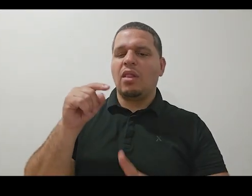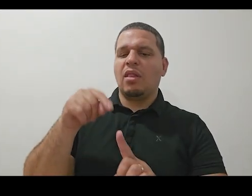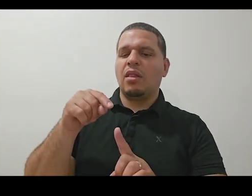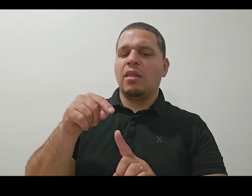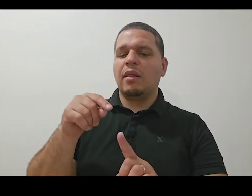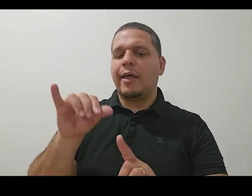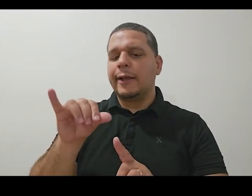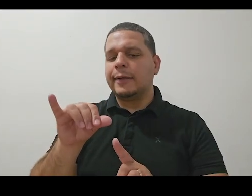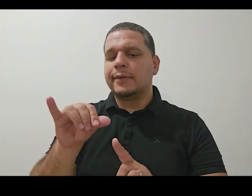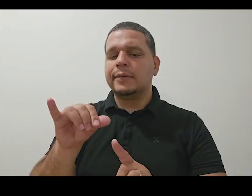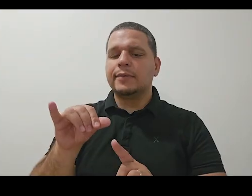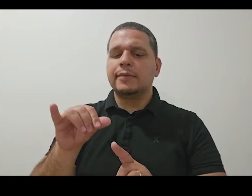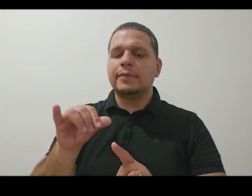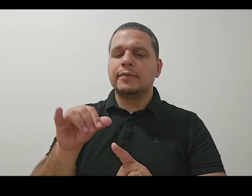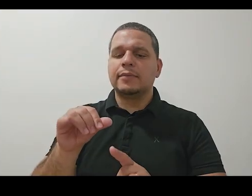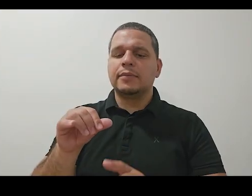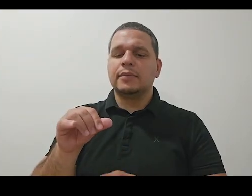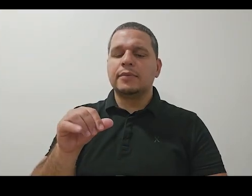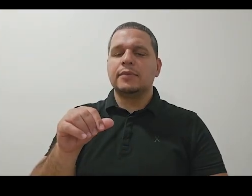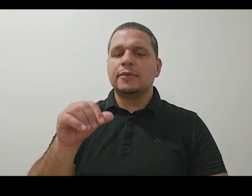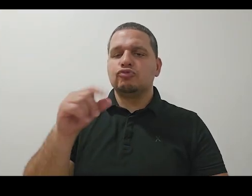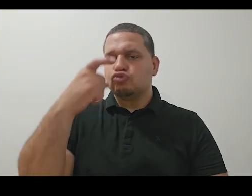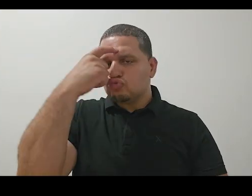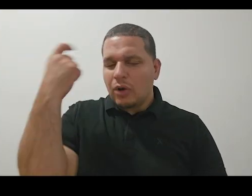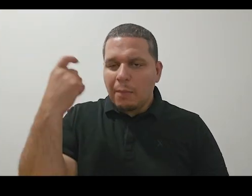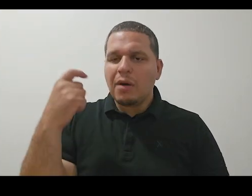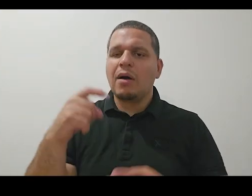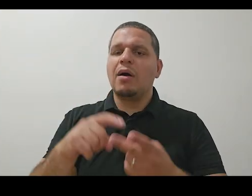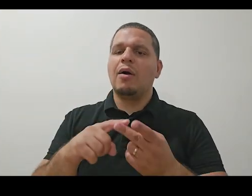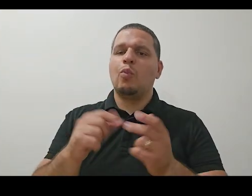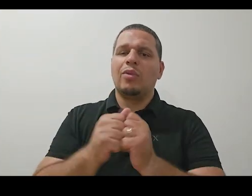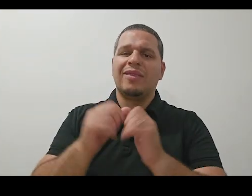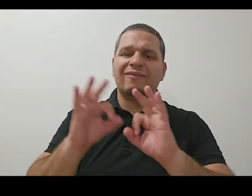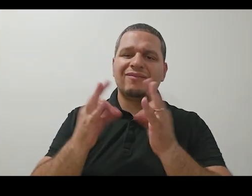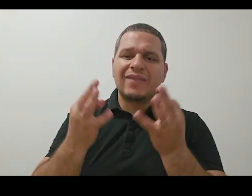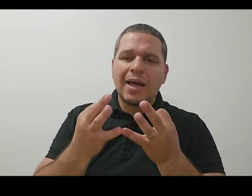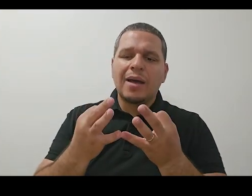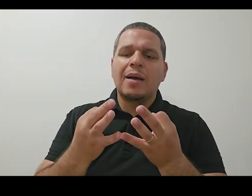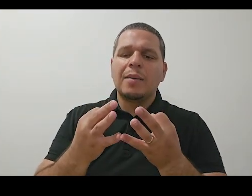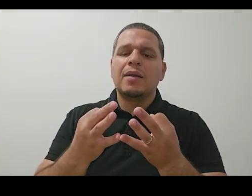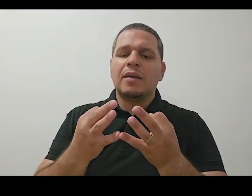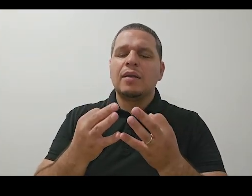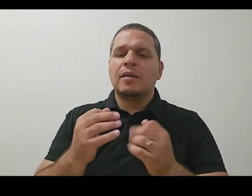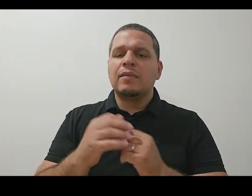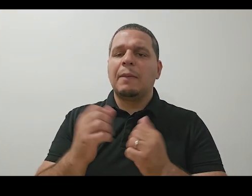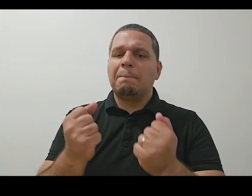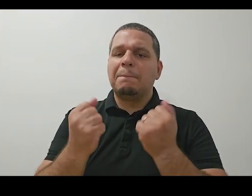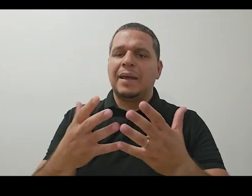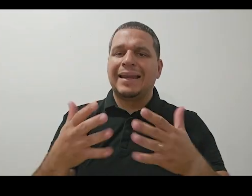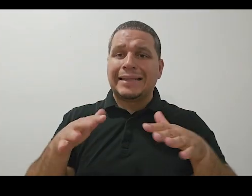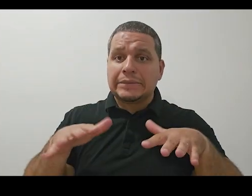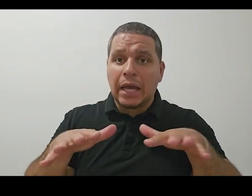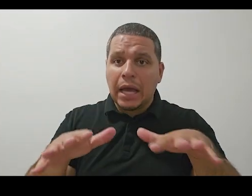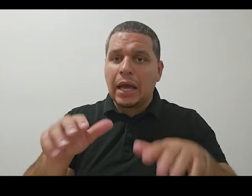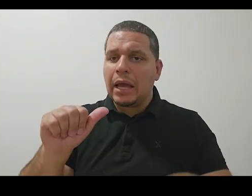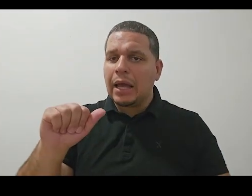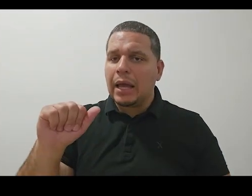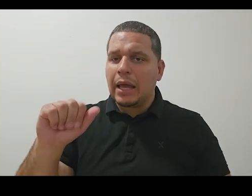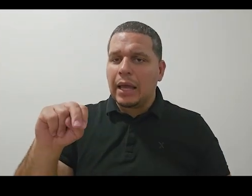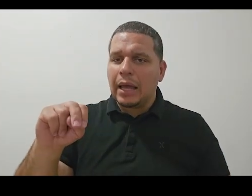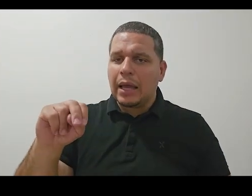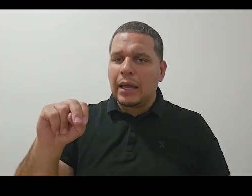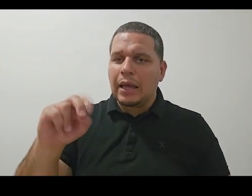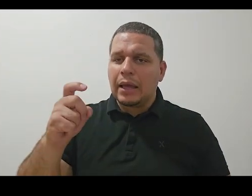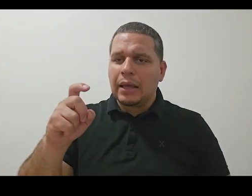like perfectionism, trauma with family members, a lot of anxiety and